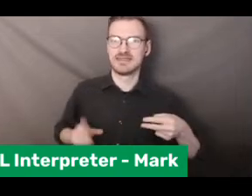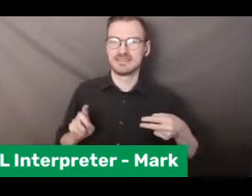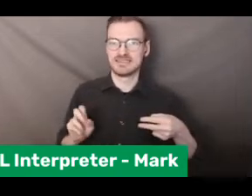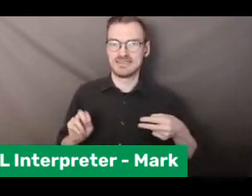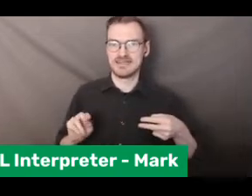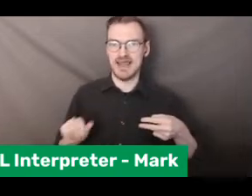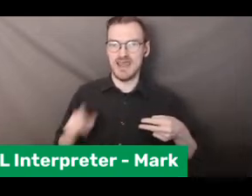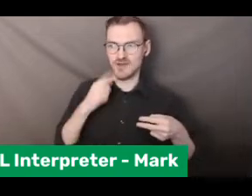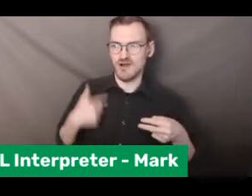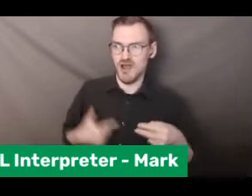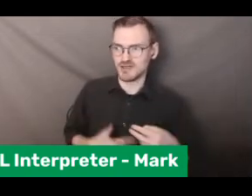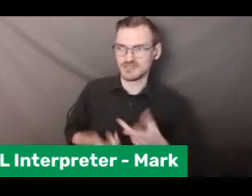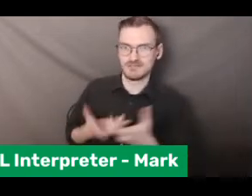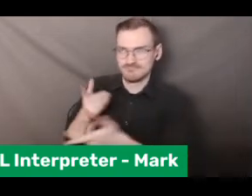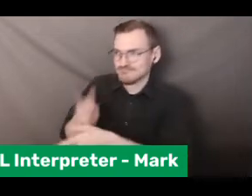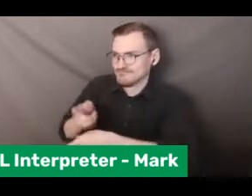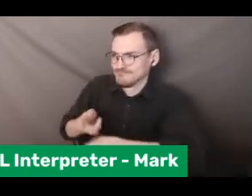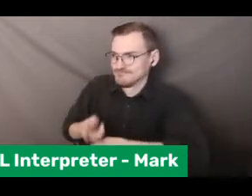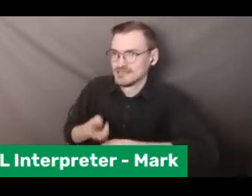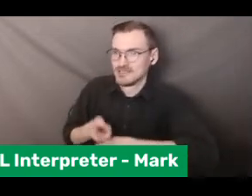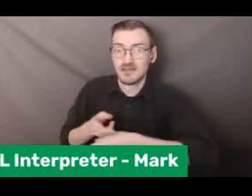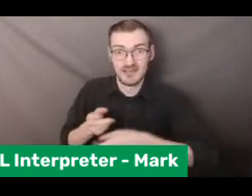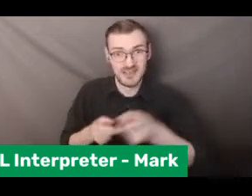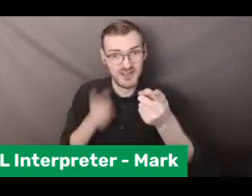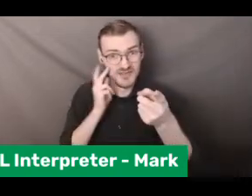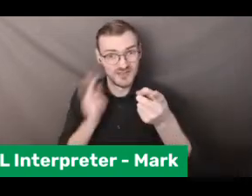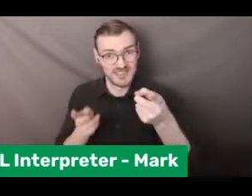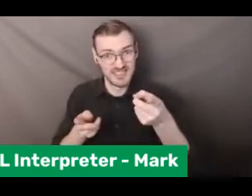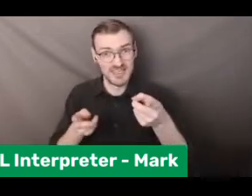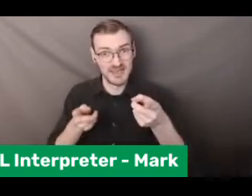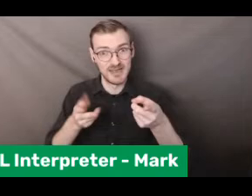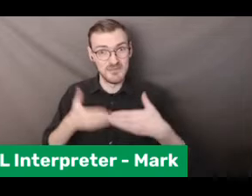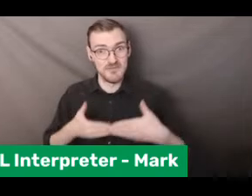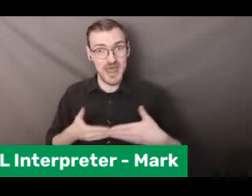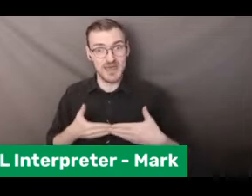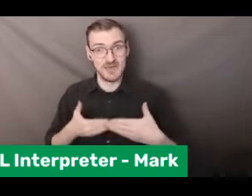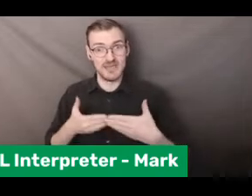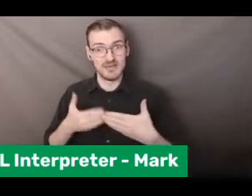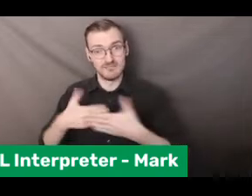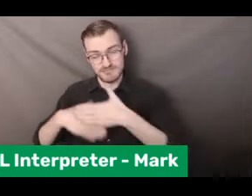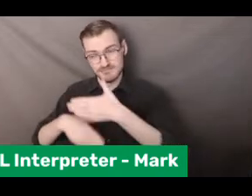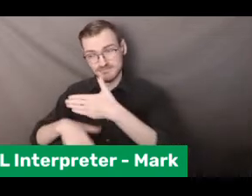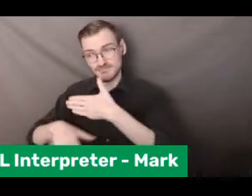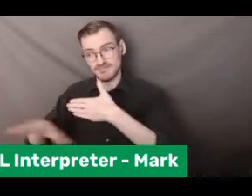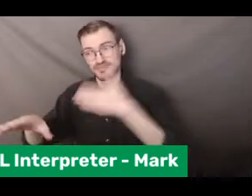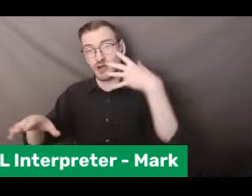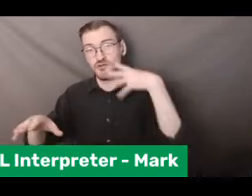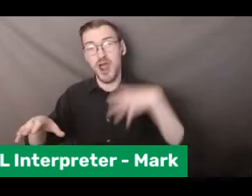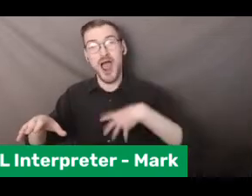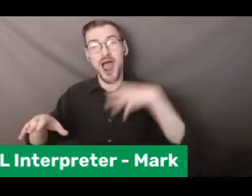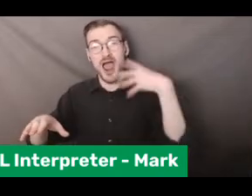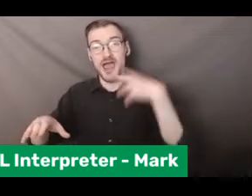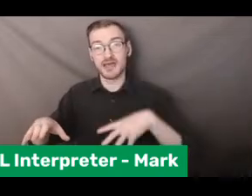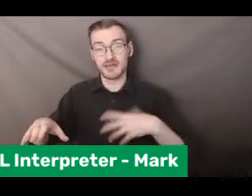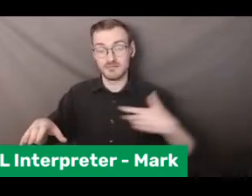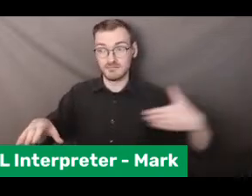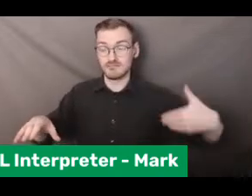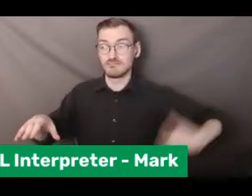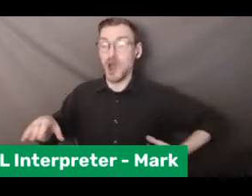seen a crying baby when they exit the mother's womb? Have you ever been around a